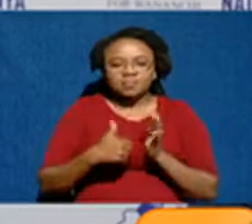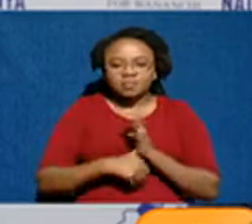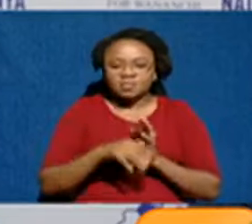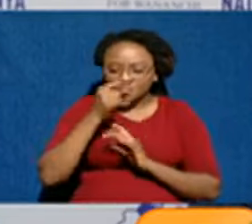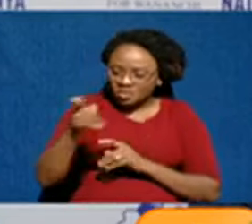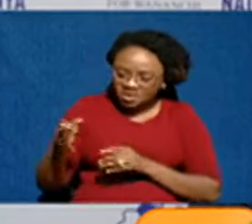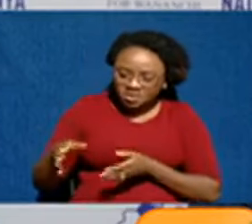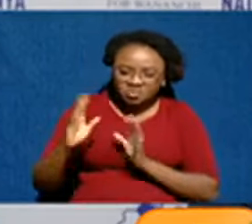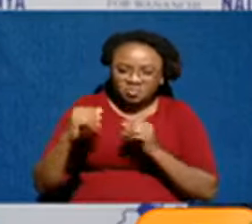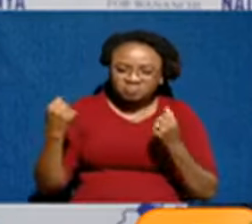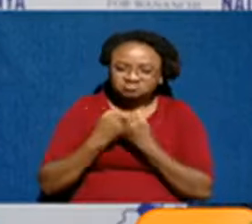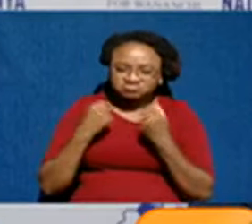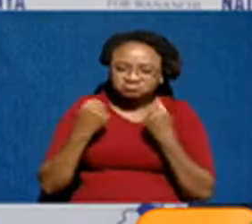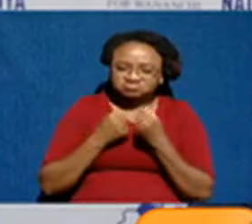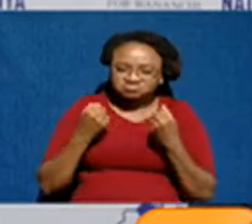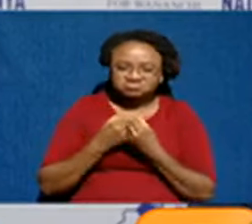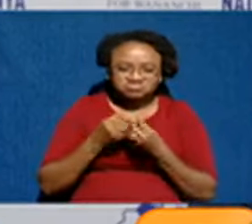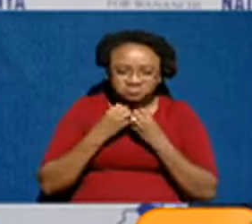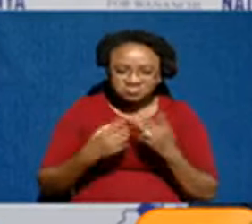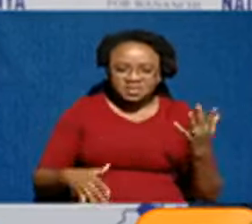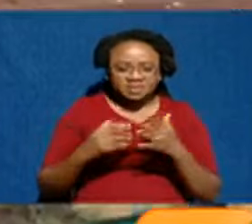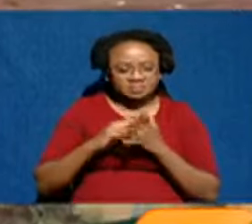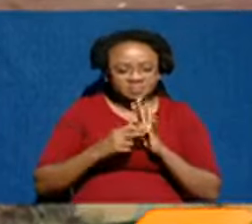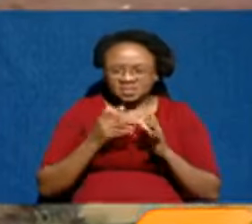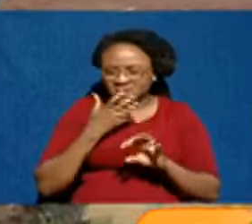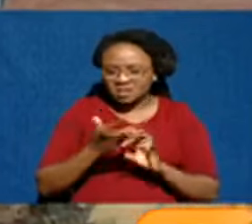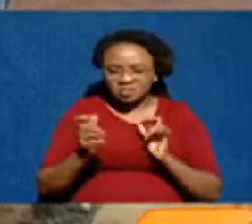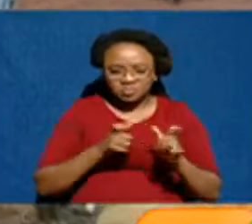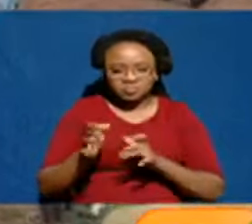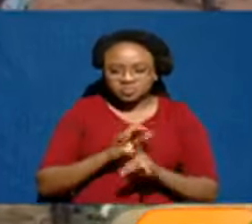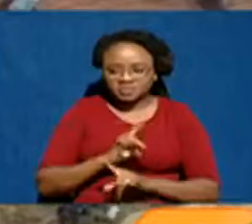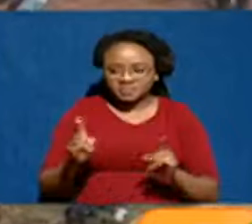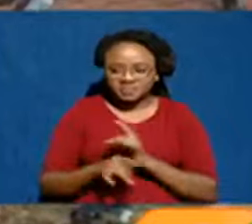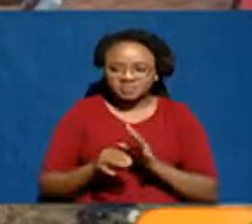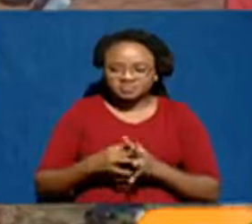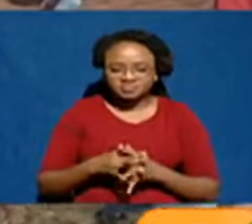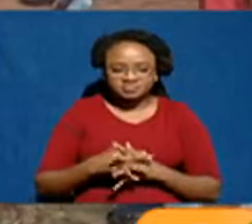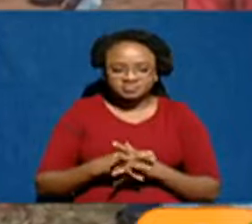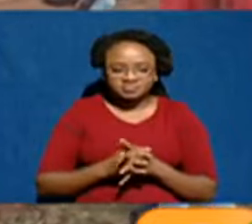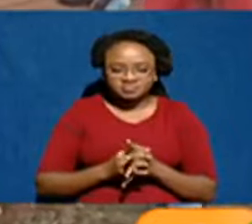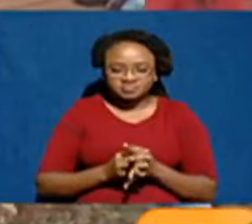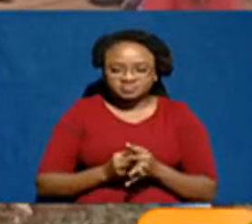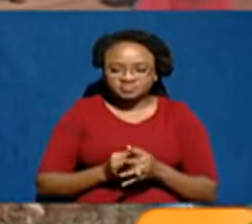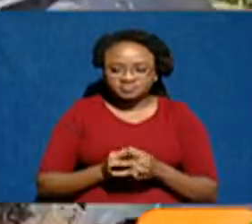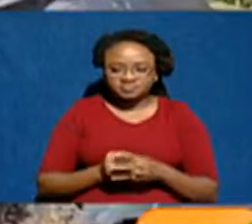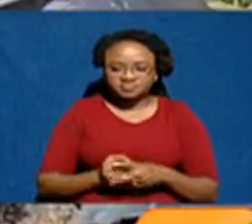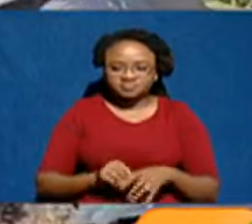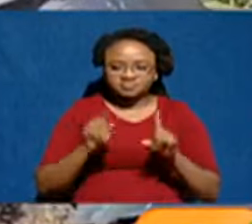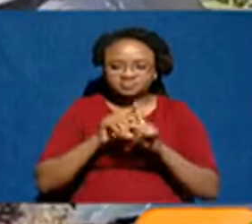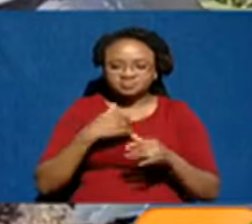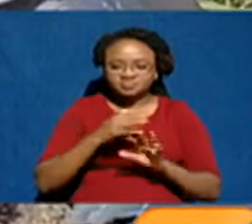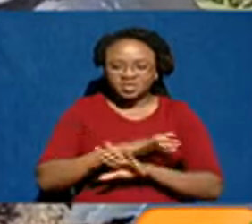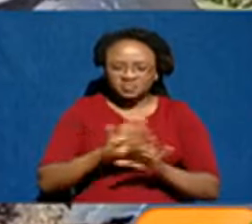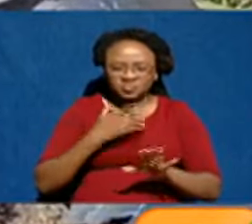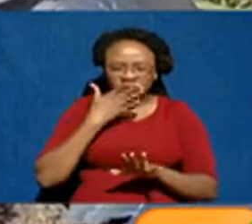vehicles to do what they are doing right now, either things have gone out of hand. Despite the mounting pressure, there has been no direct response